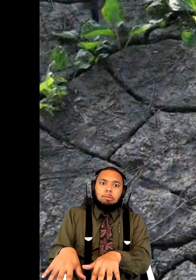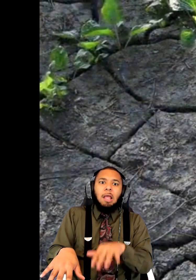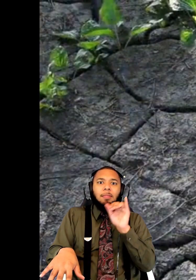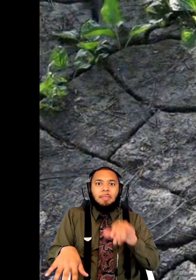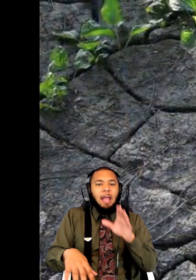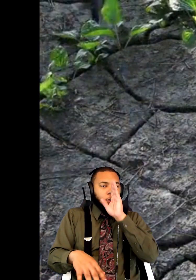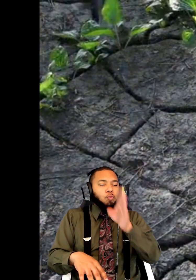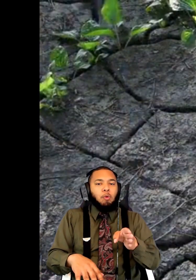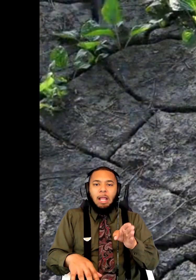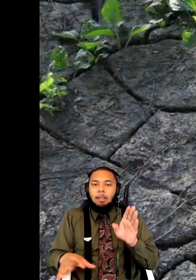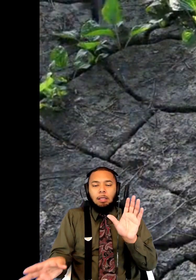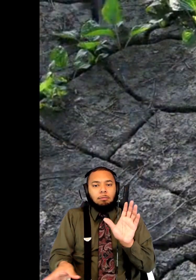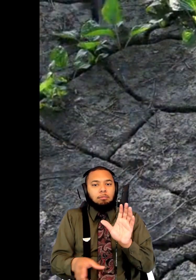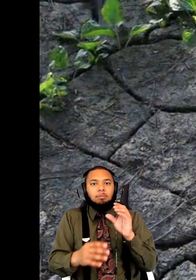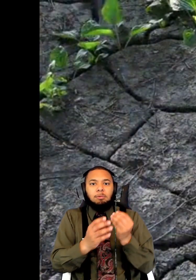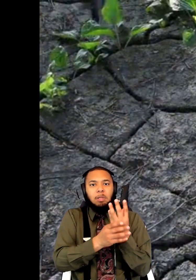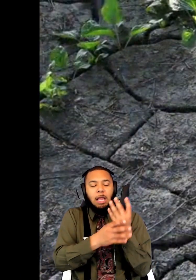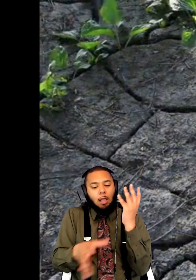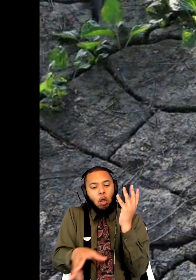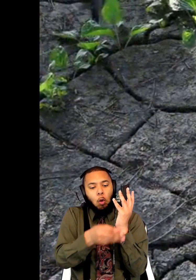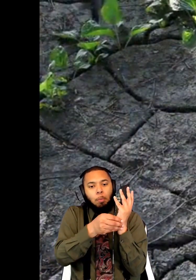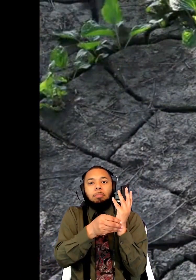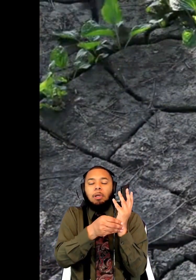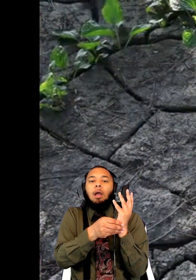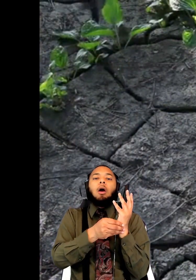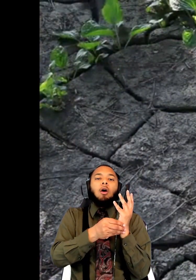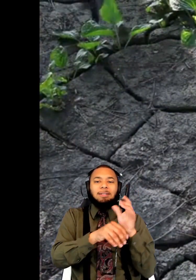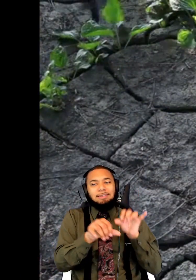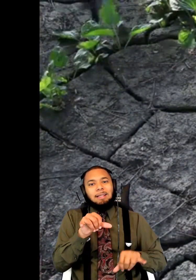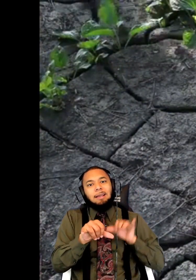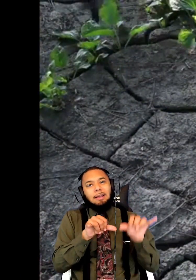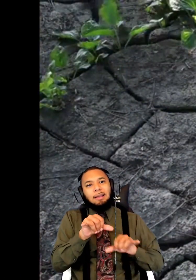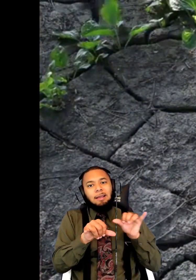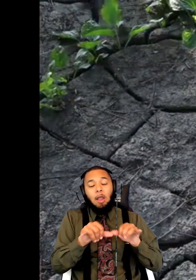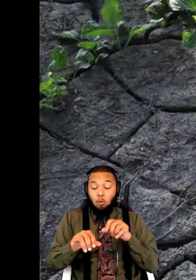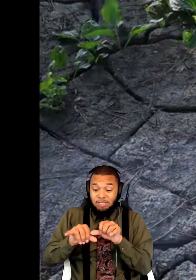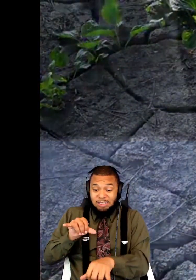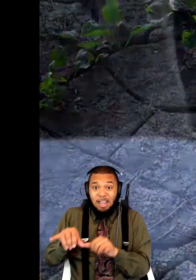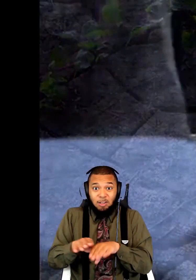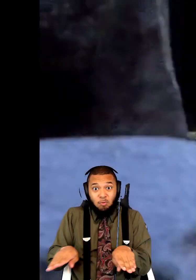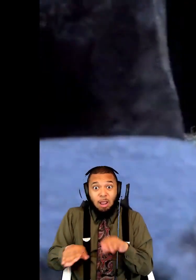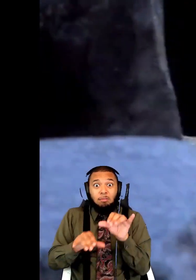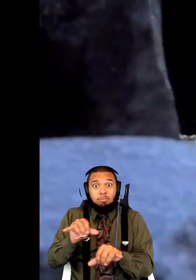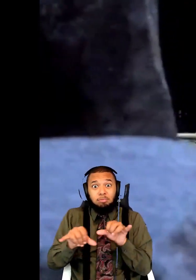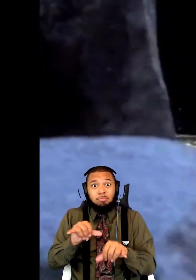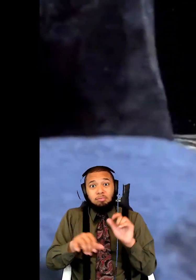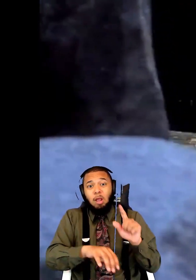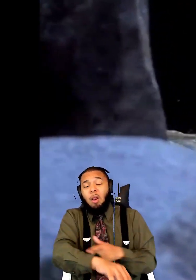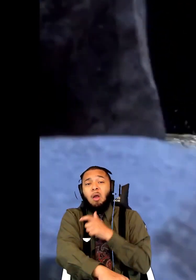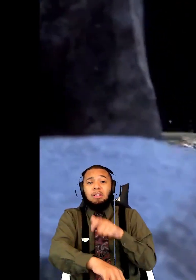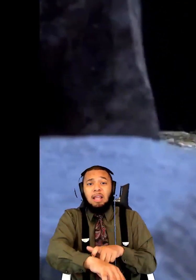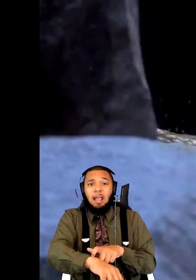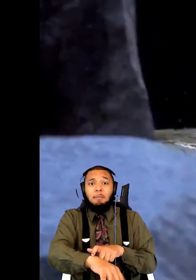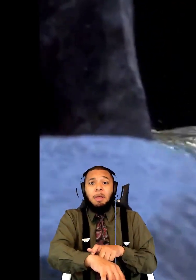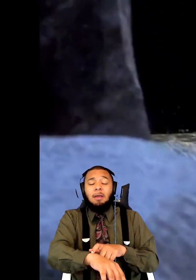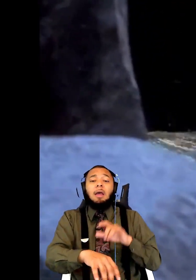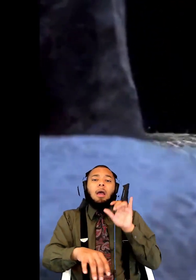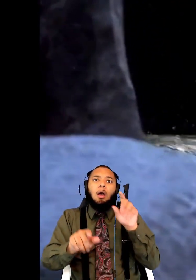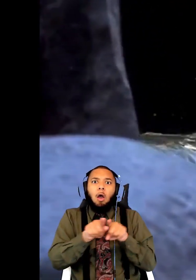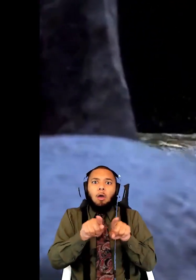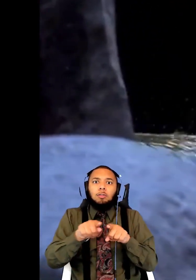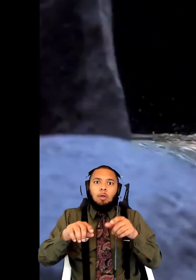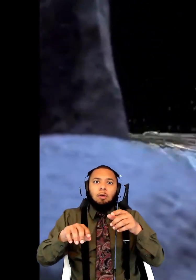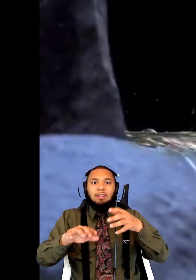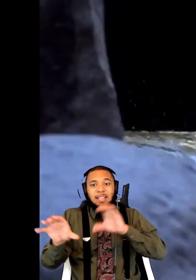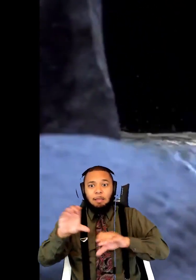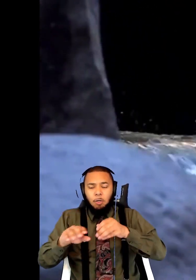into the vegetation, and it can stay there for a long time. And that can also impact our ground water supply, right?